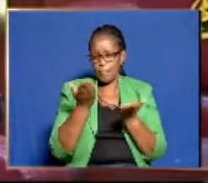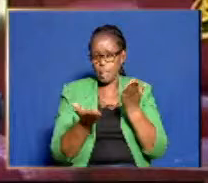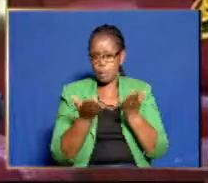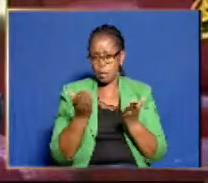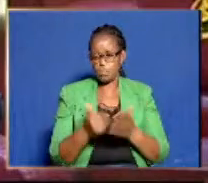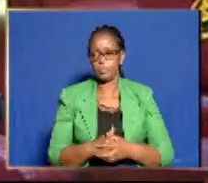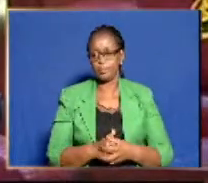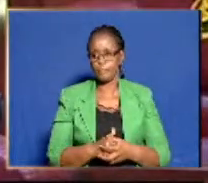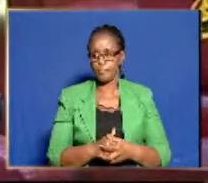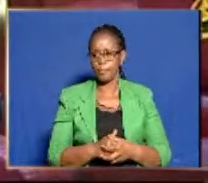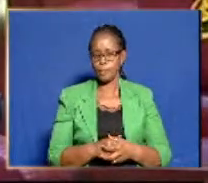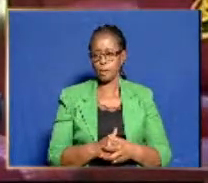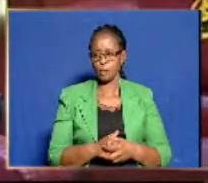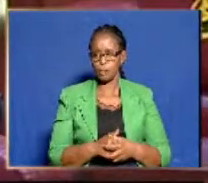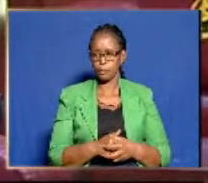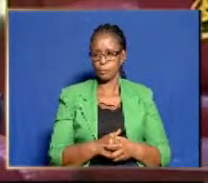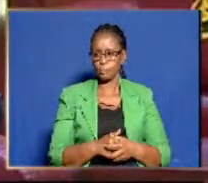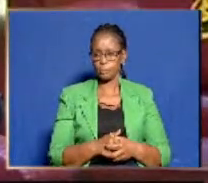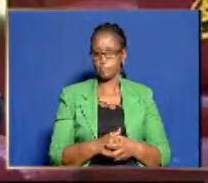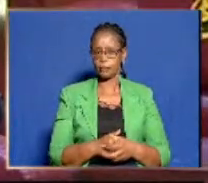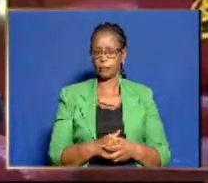the